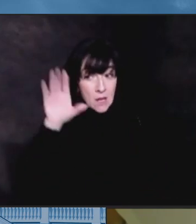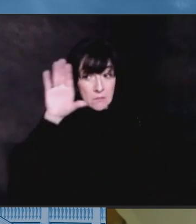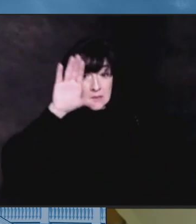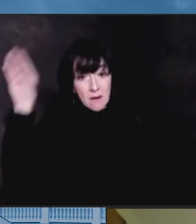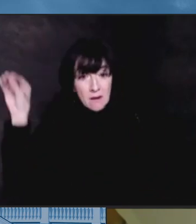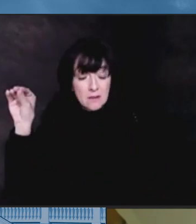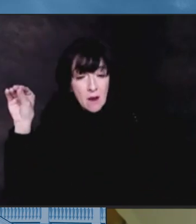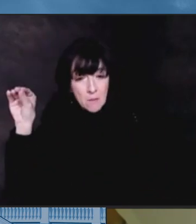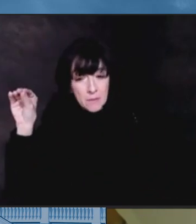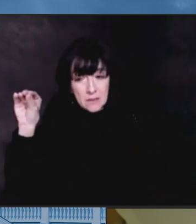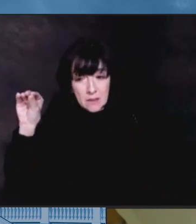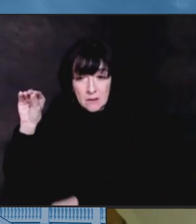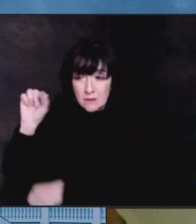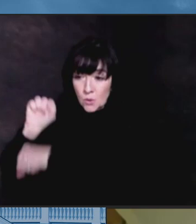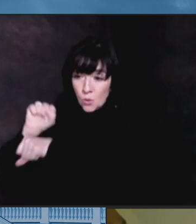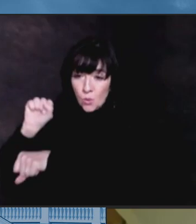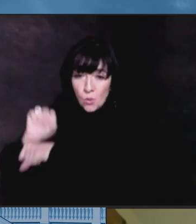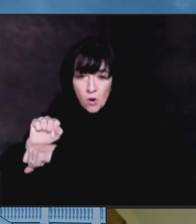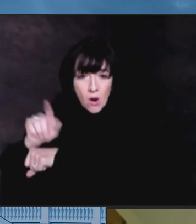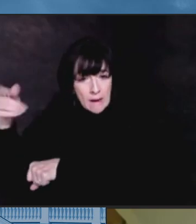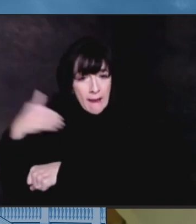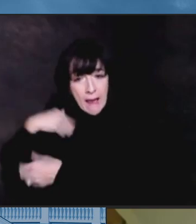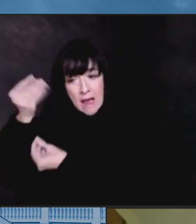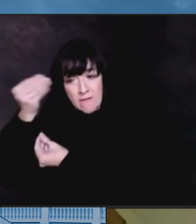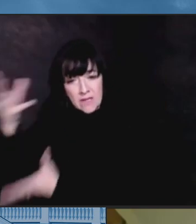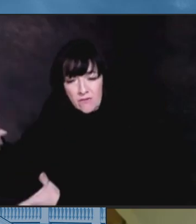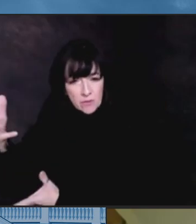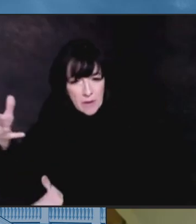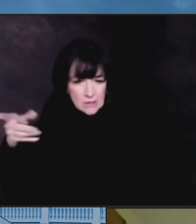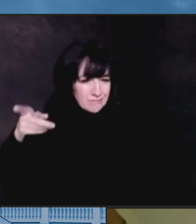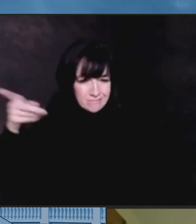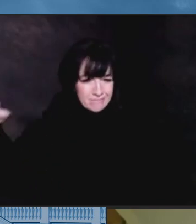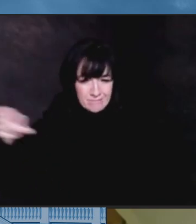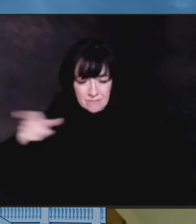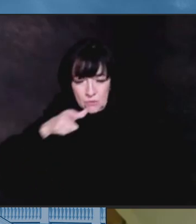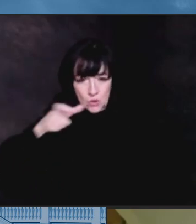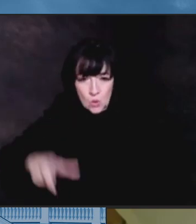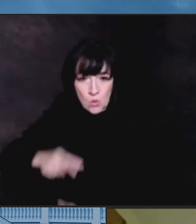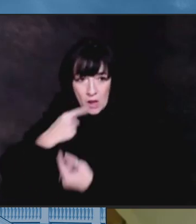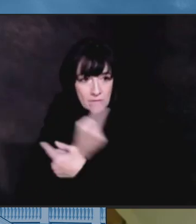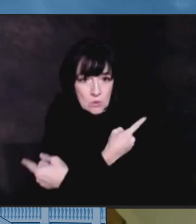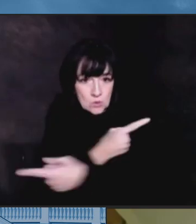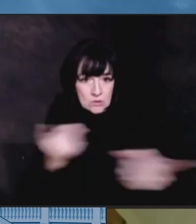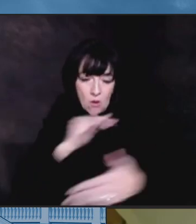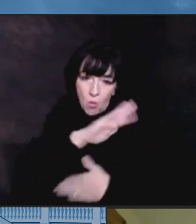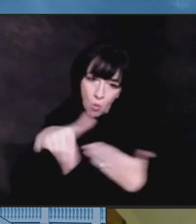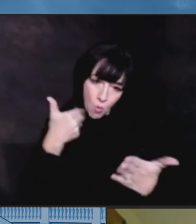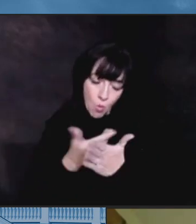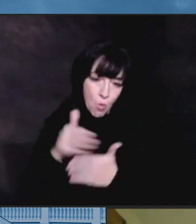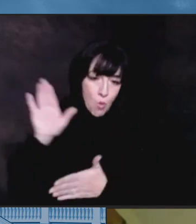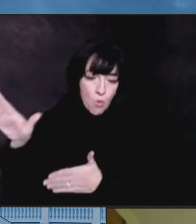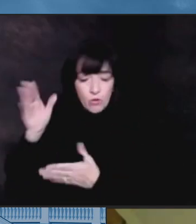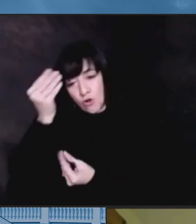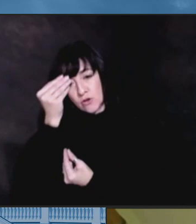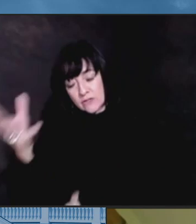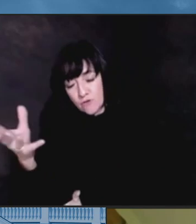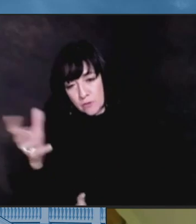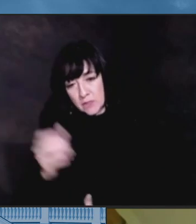Health is not knowing the specificity of those employees. Yeah, I'll just say